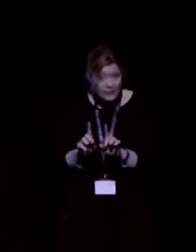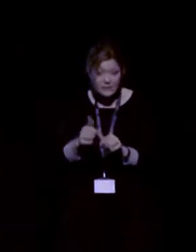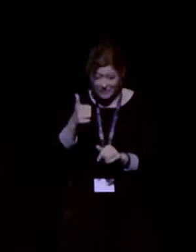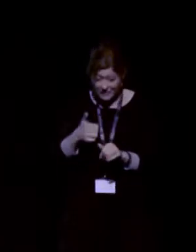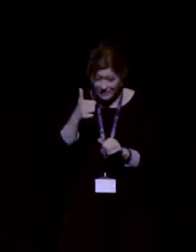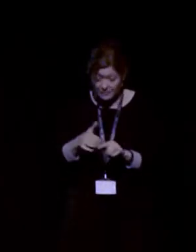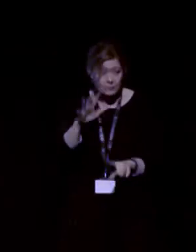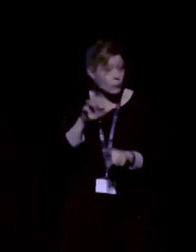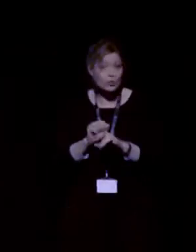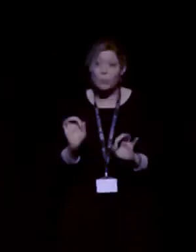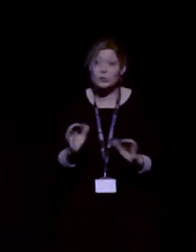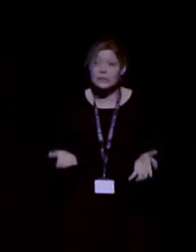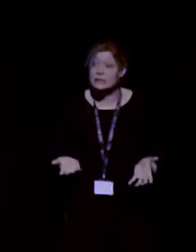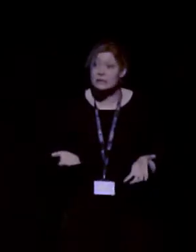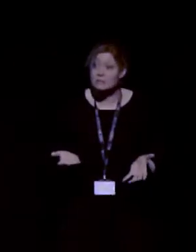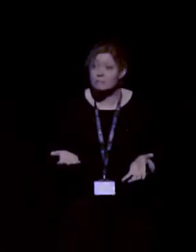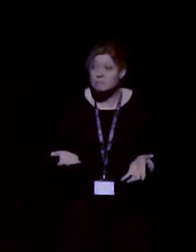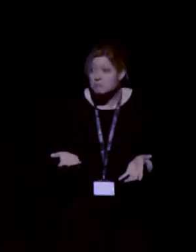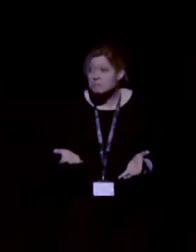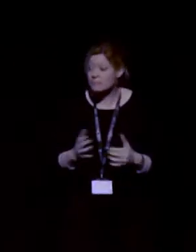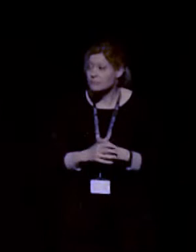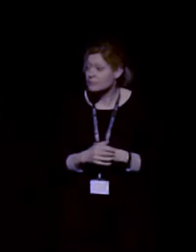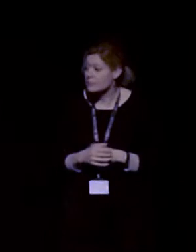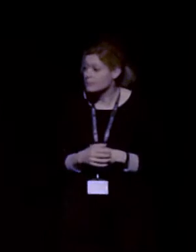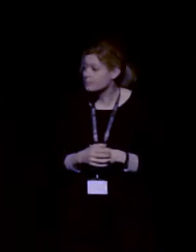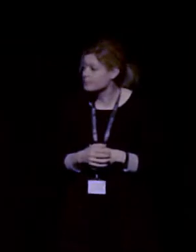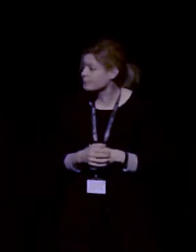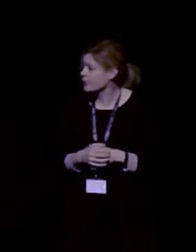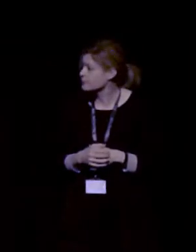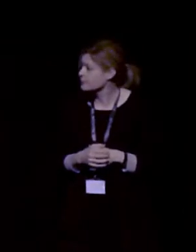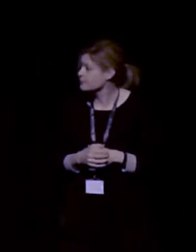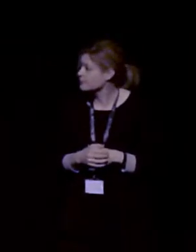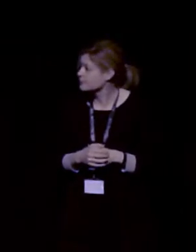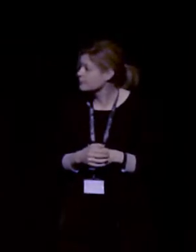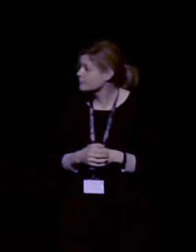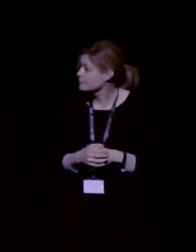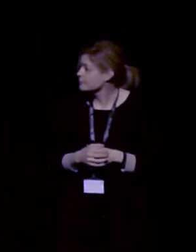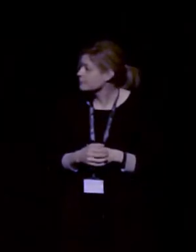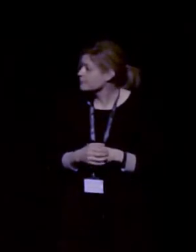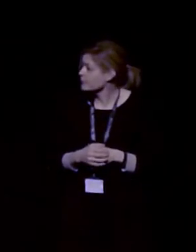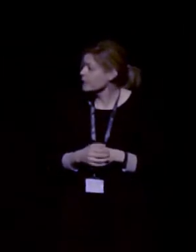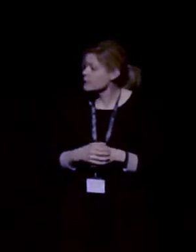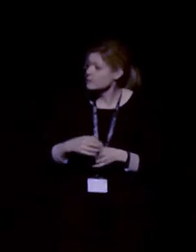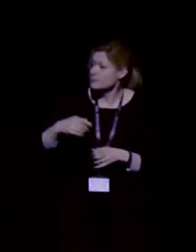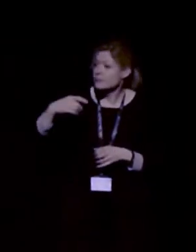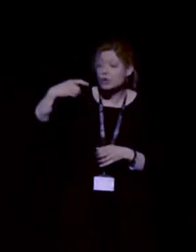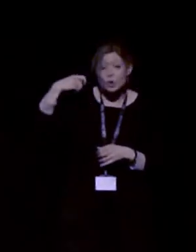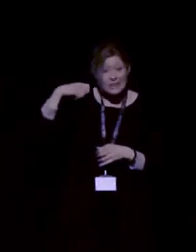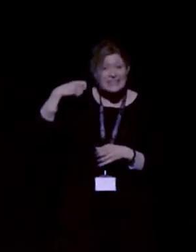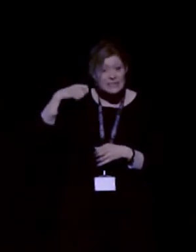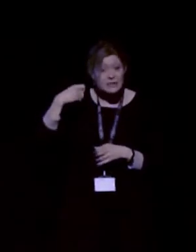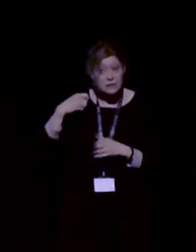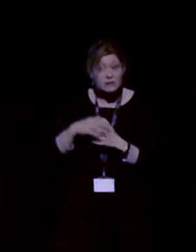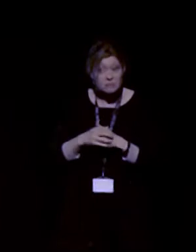effect on the audiogram. So I think one way forward in studying causes of tinnitus is to get better diagnostic